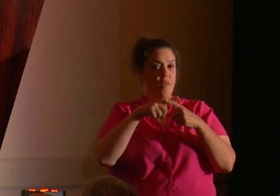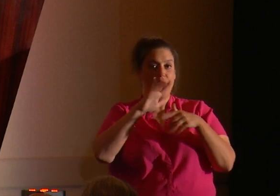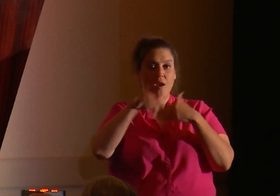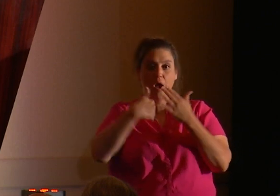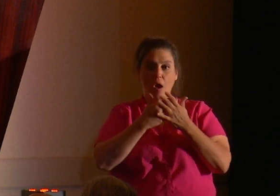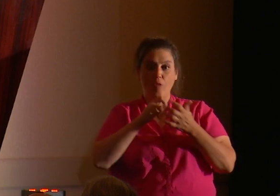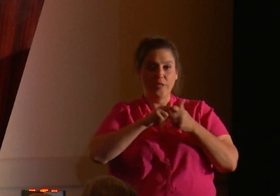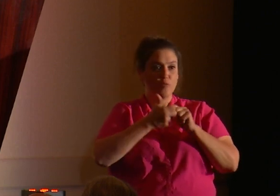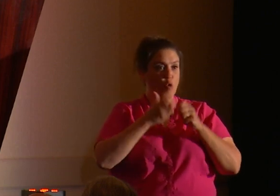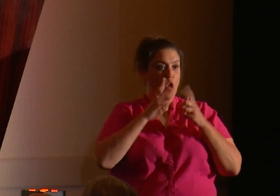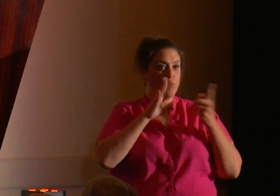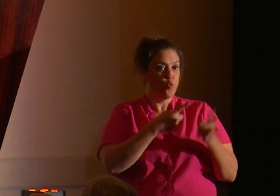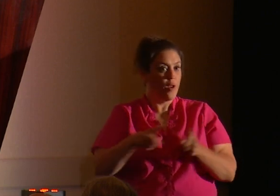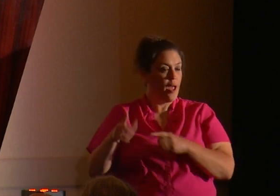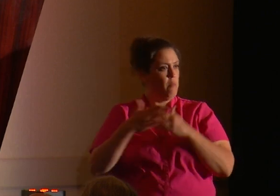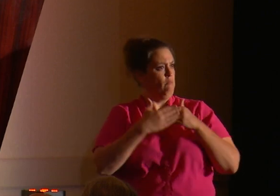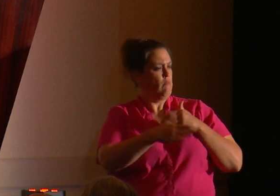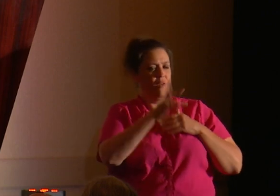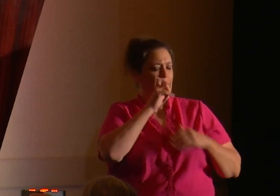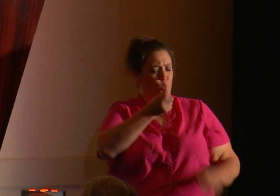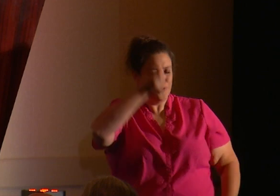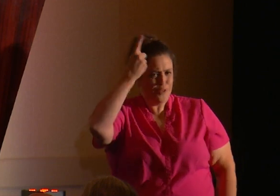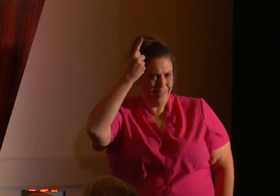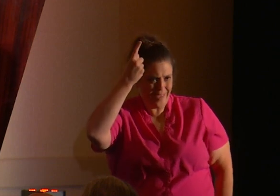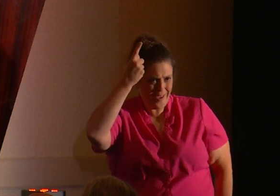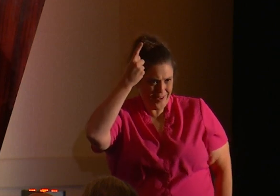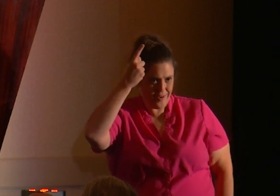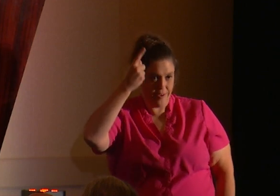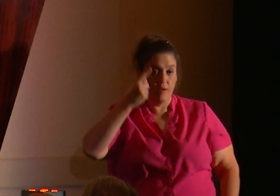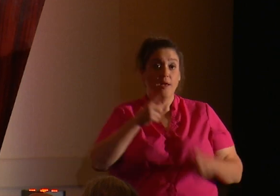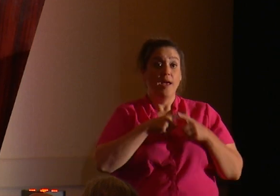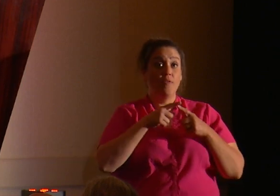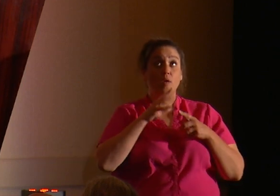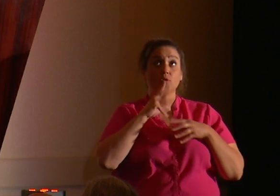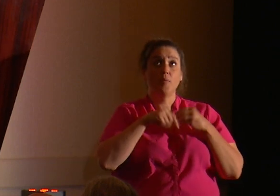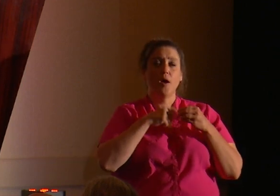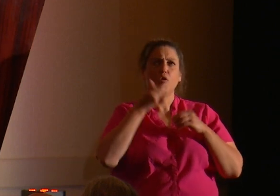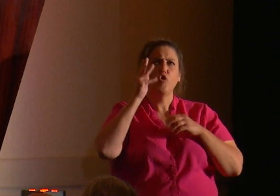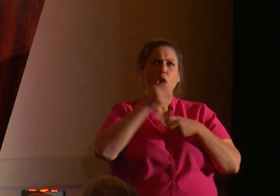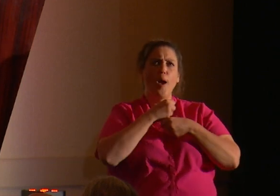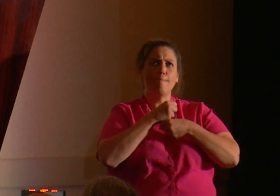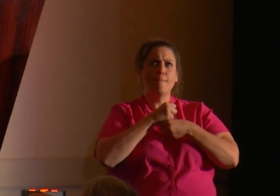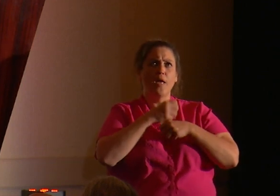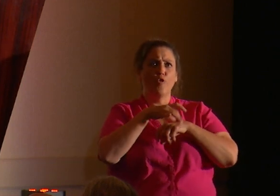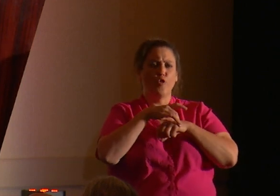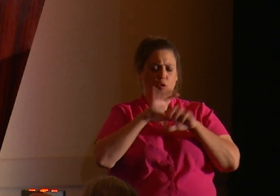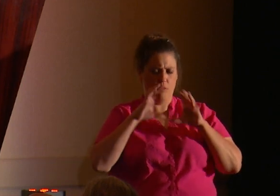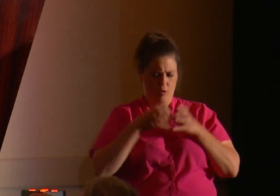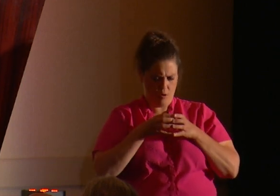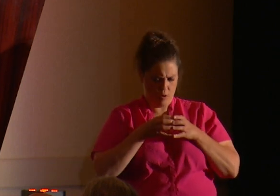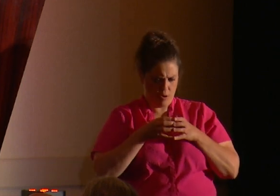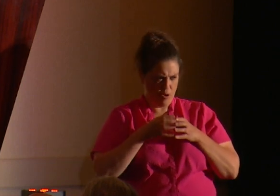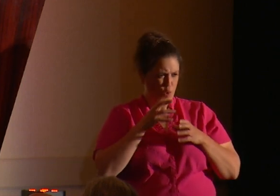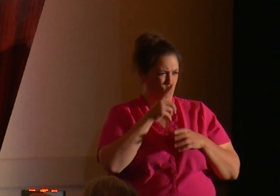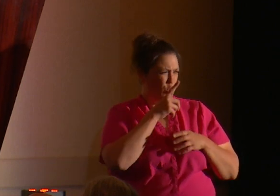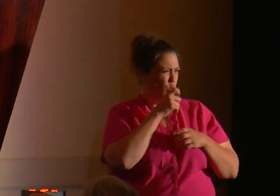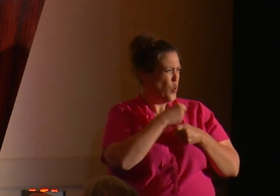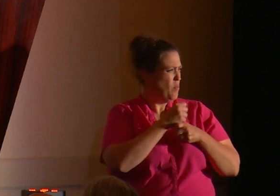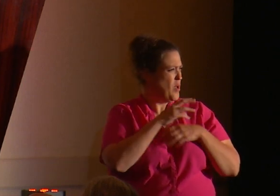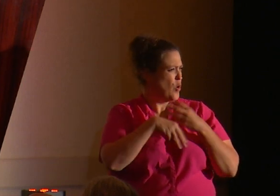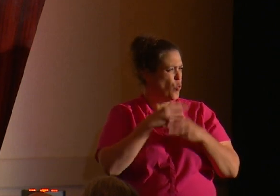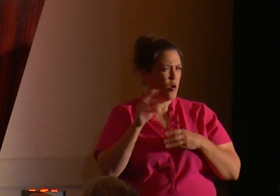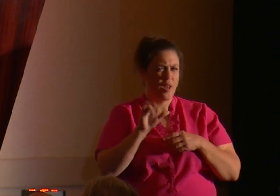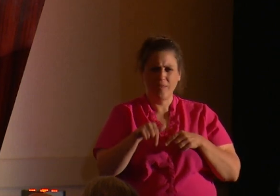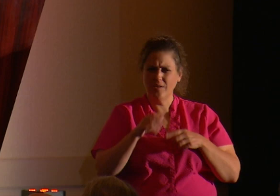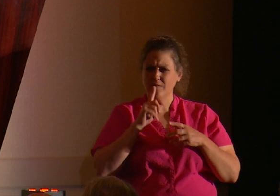I just couldn't understand that. And then I thought about God even actually making the earth. You know, it's like, who would make a planet like this where all